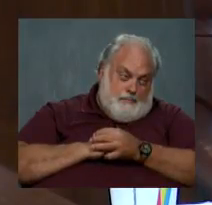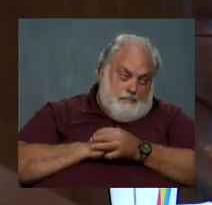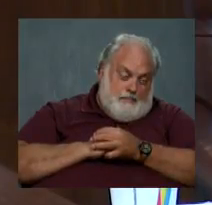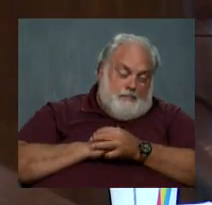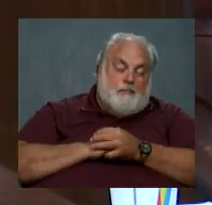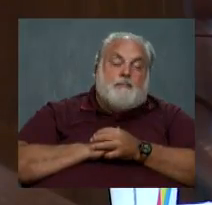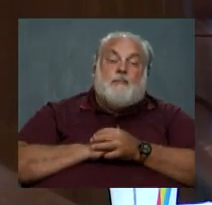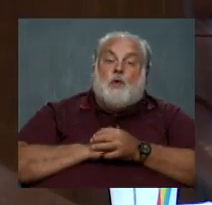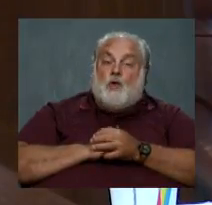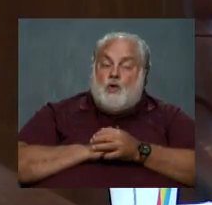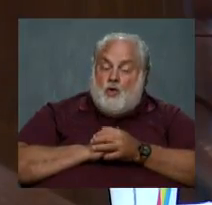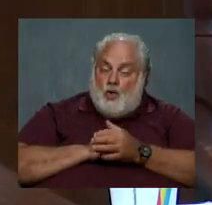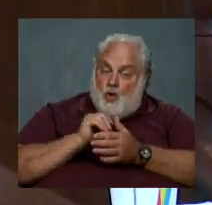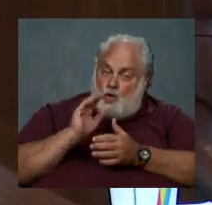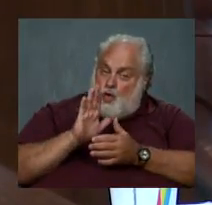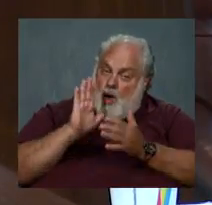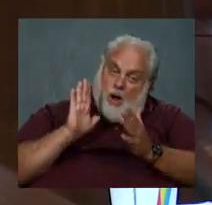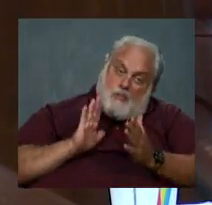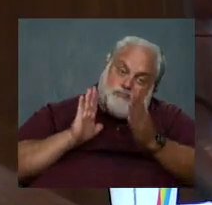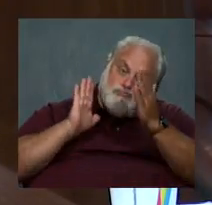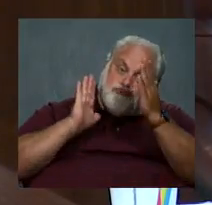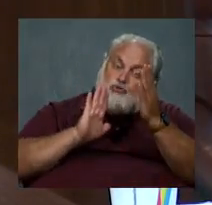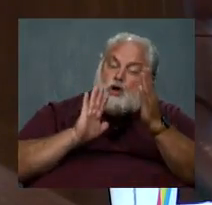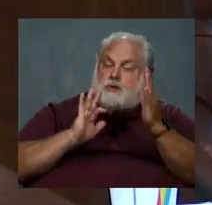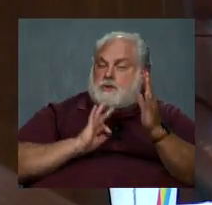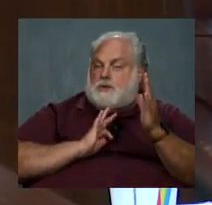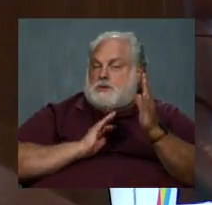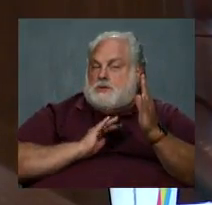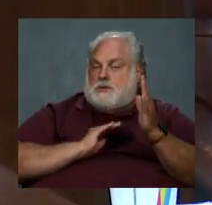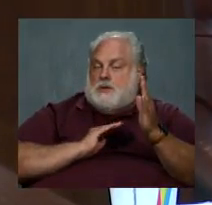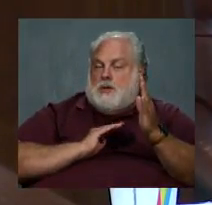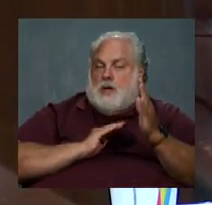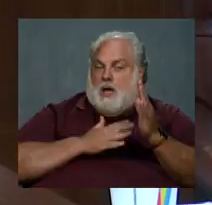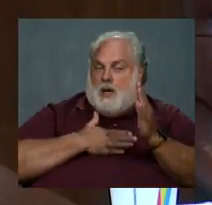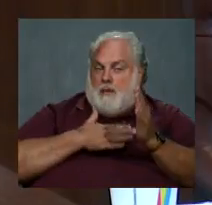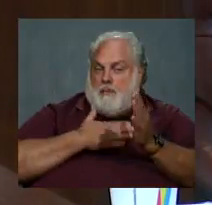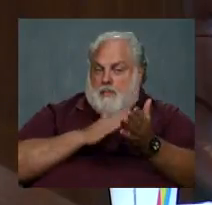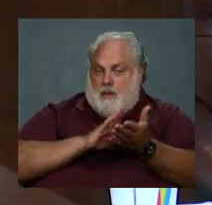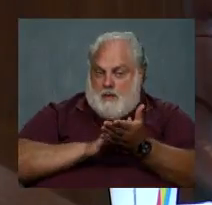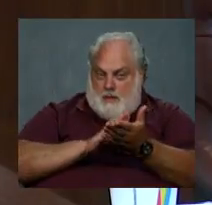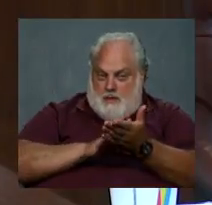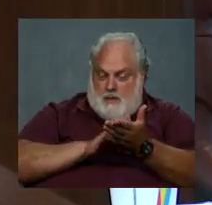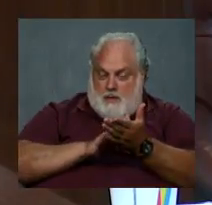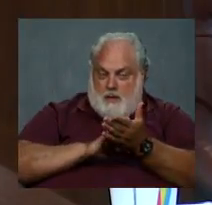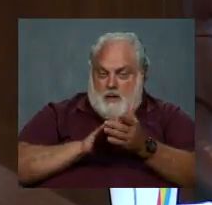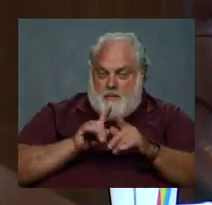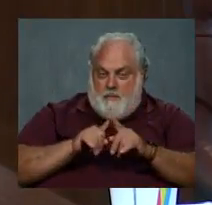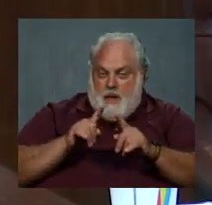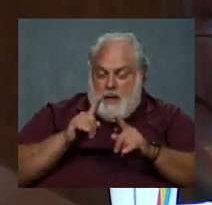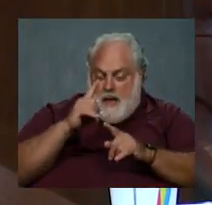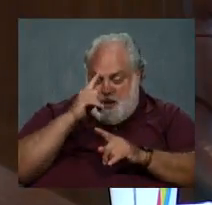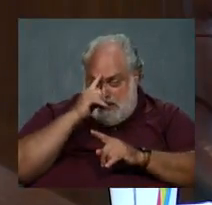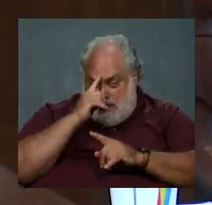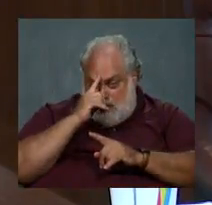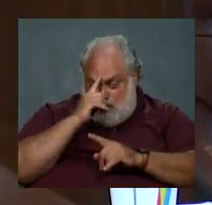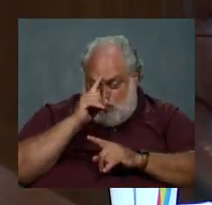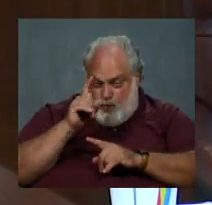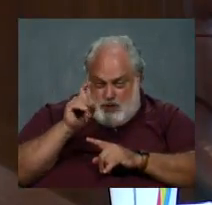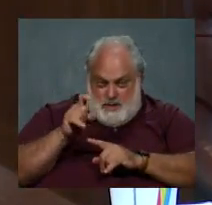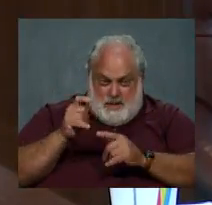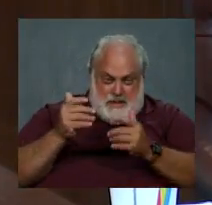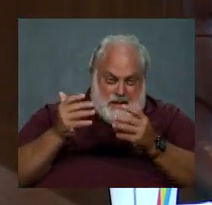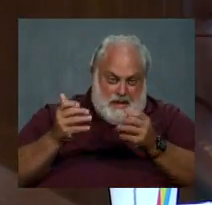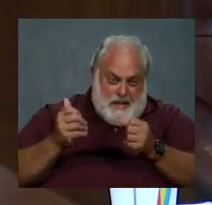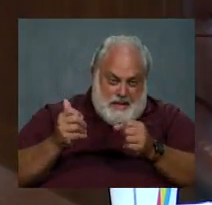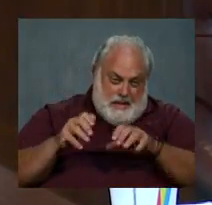innovative approach. I'm glad y'all are working on it, but my thought is that we need to get it